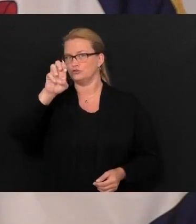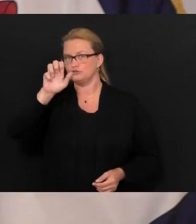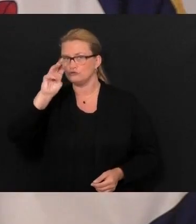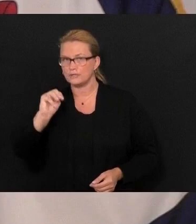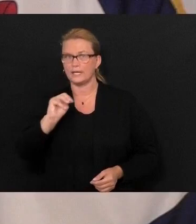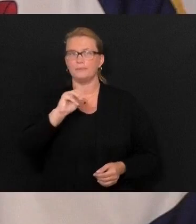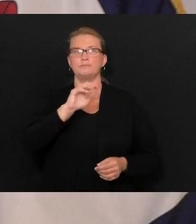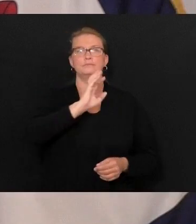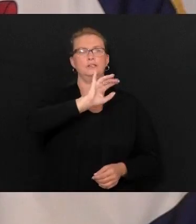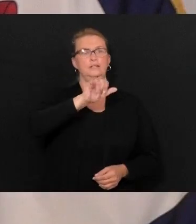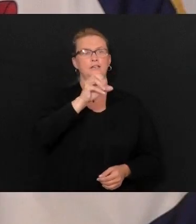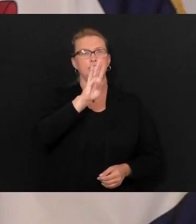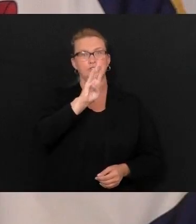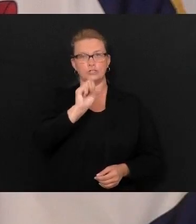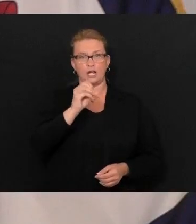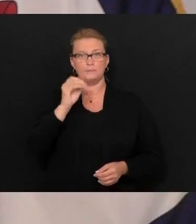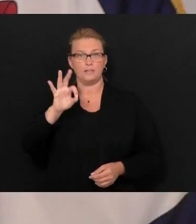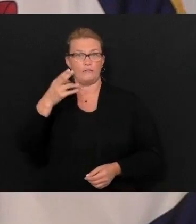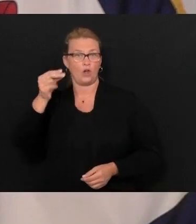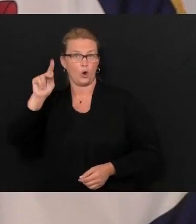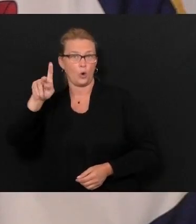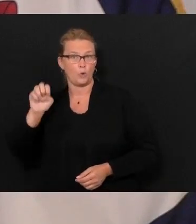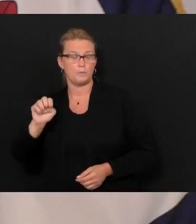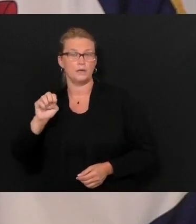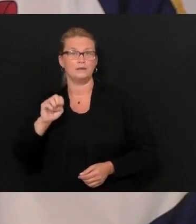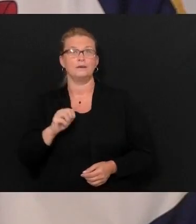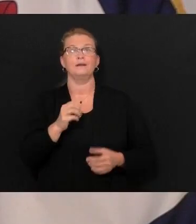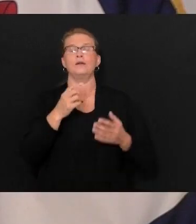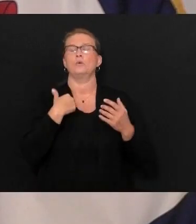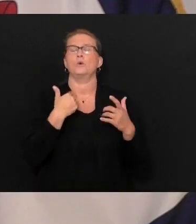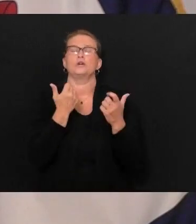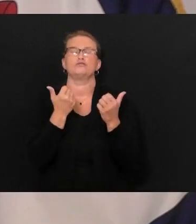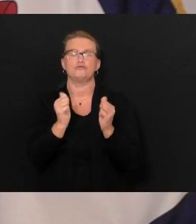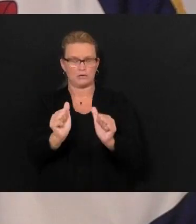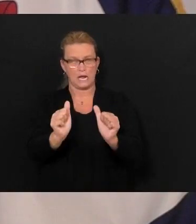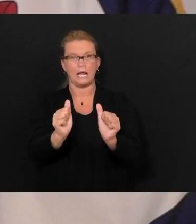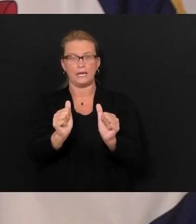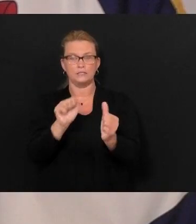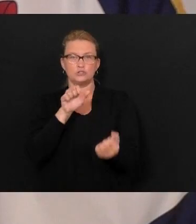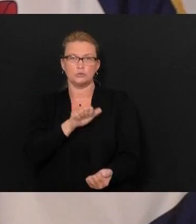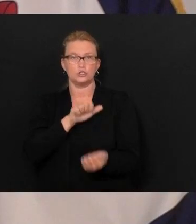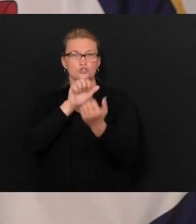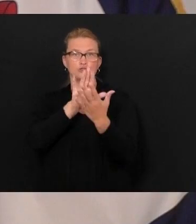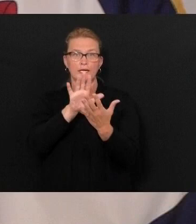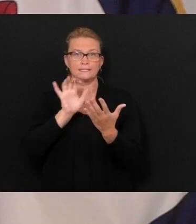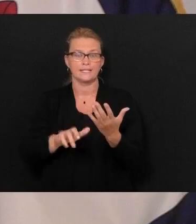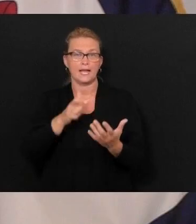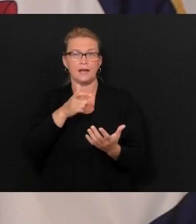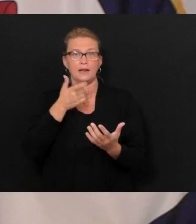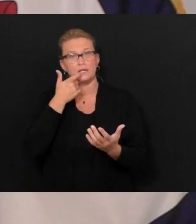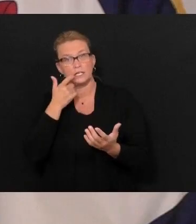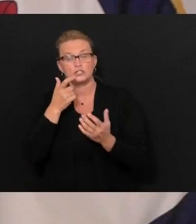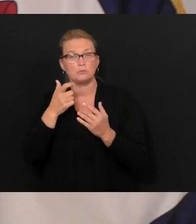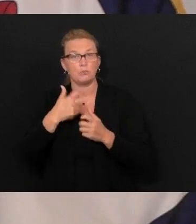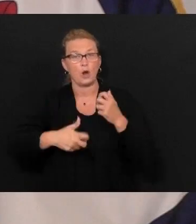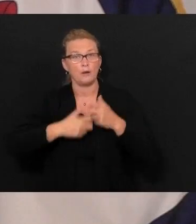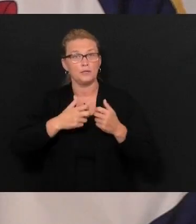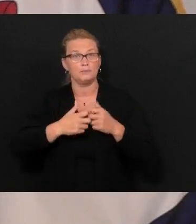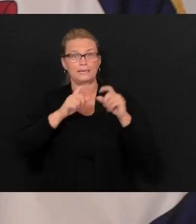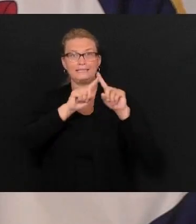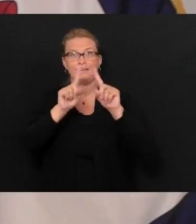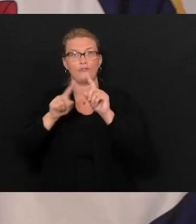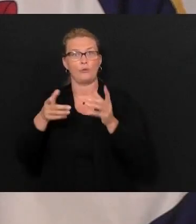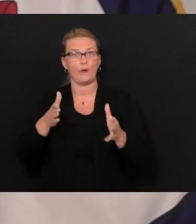with communities and schools. We're trying to address this problem in lots of different ways. But